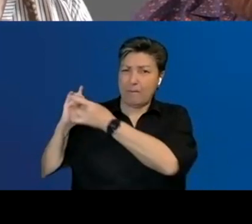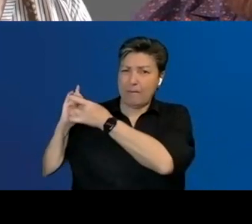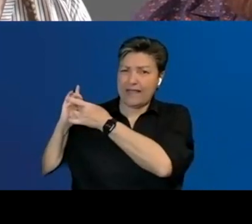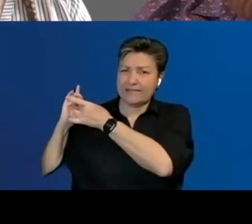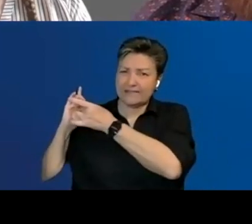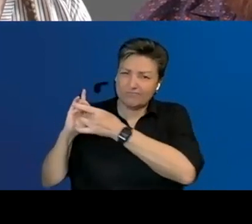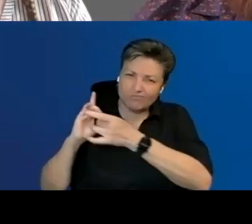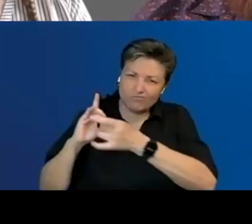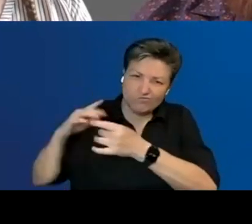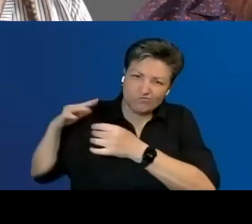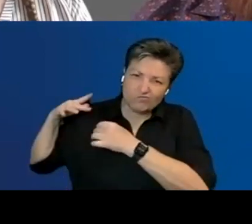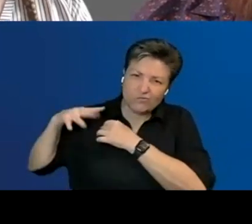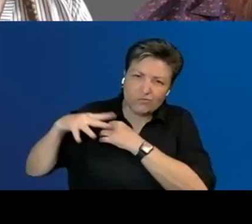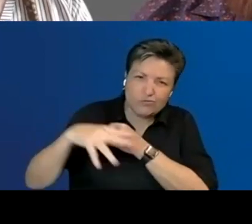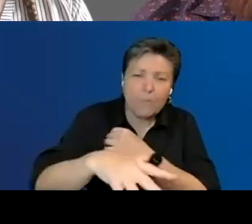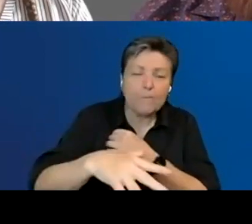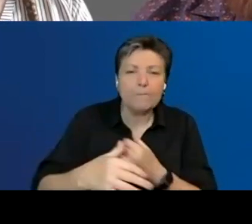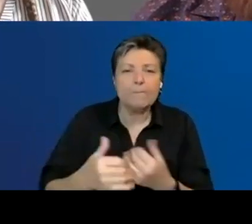Effect.